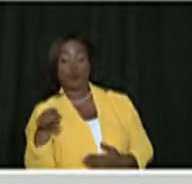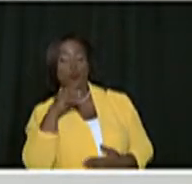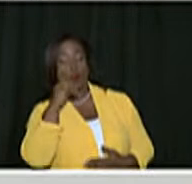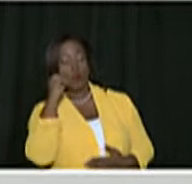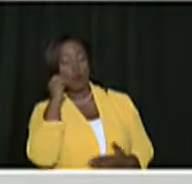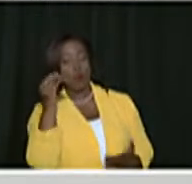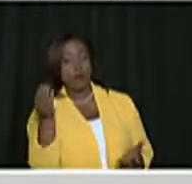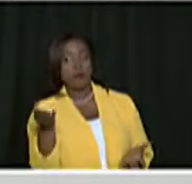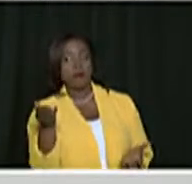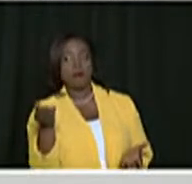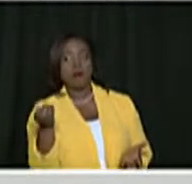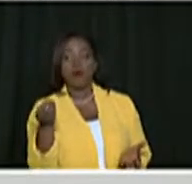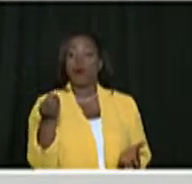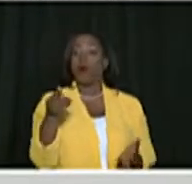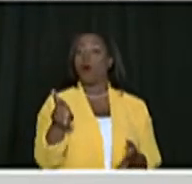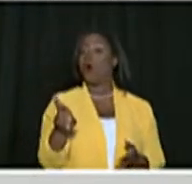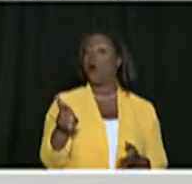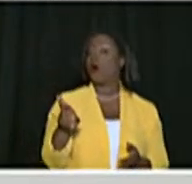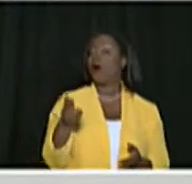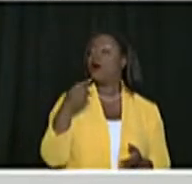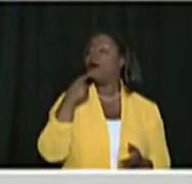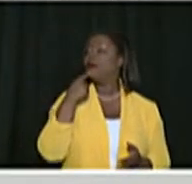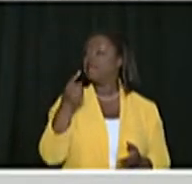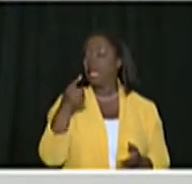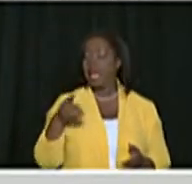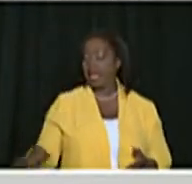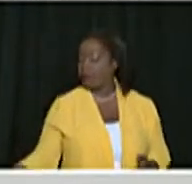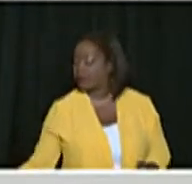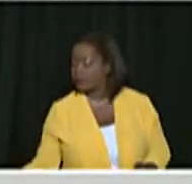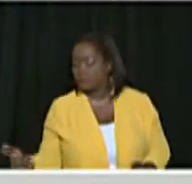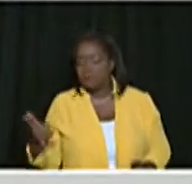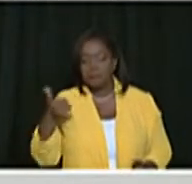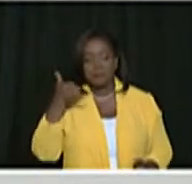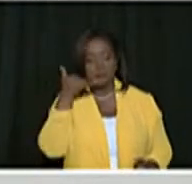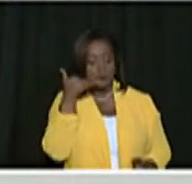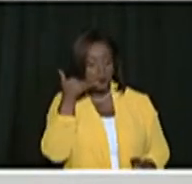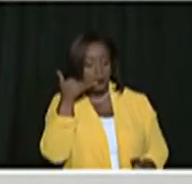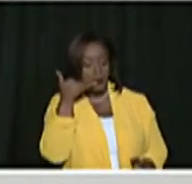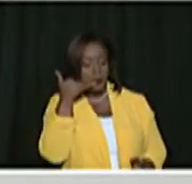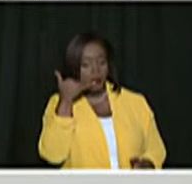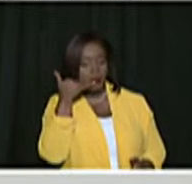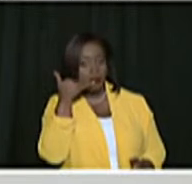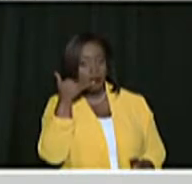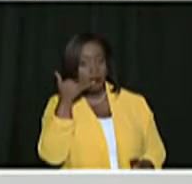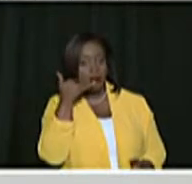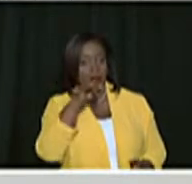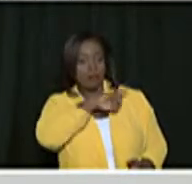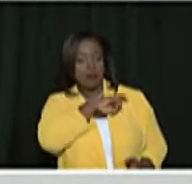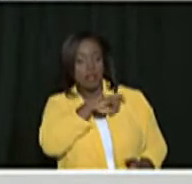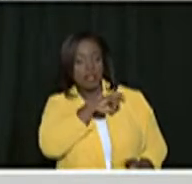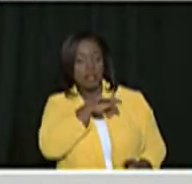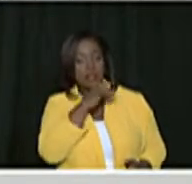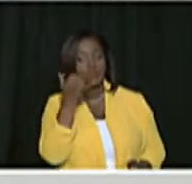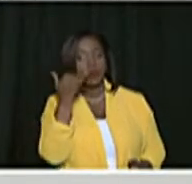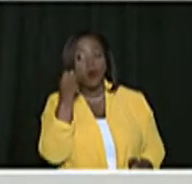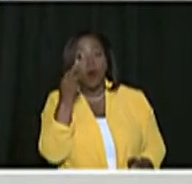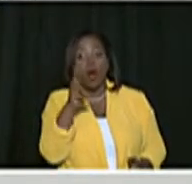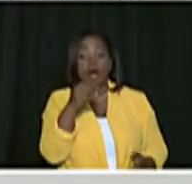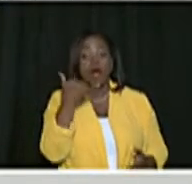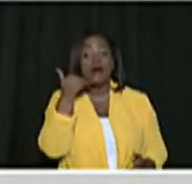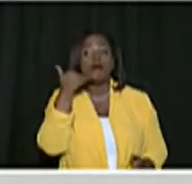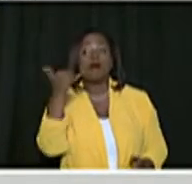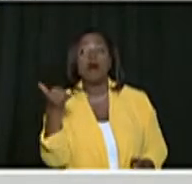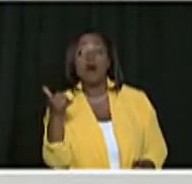that parent take up the phone and call the police or the children's registry